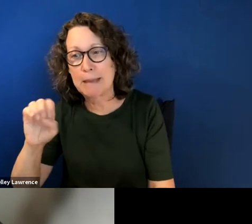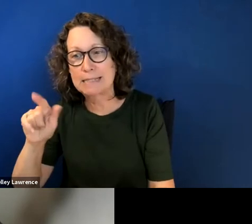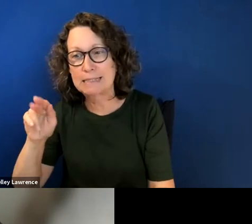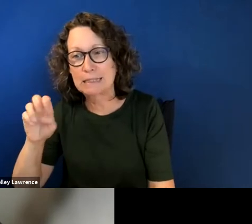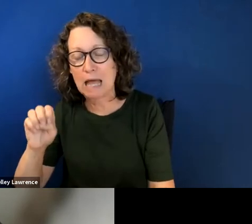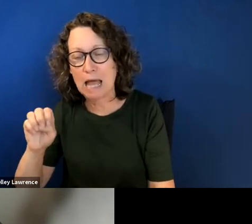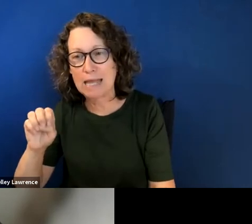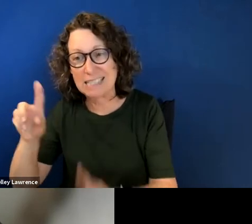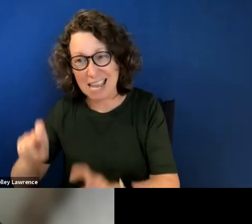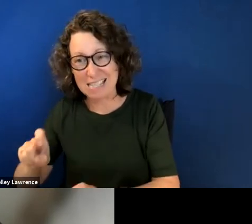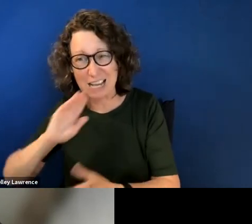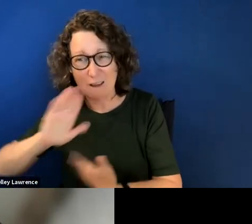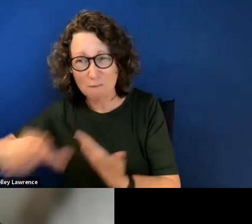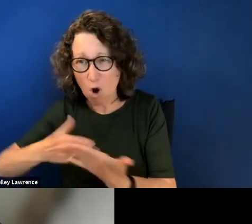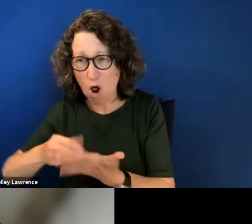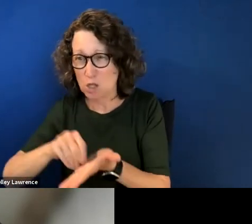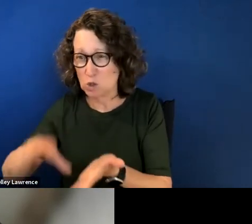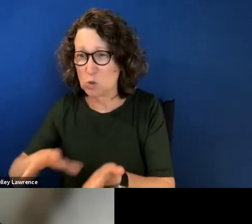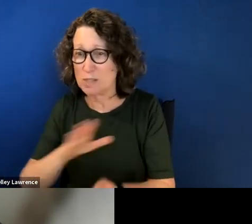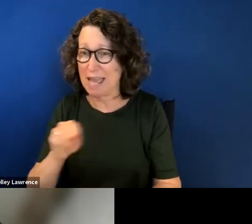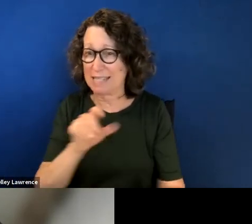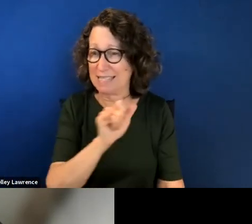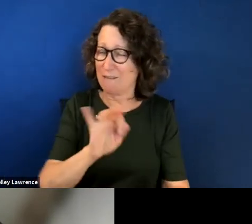all students and staff.